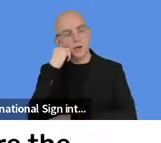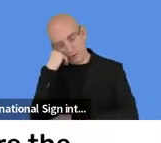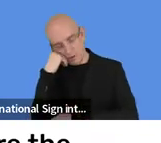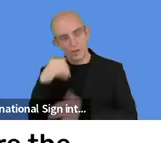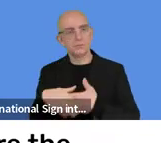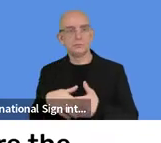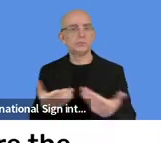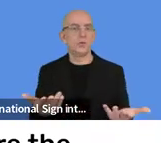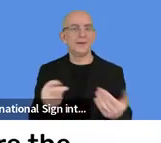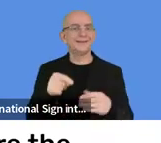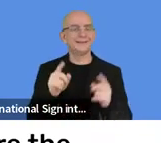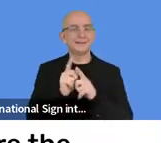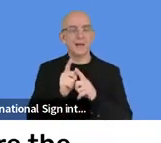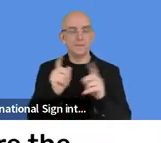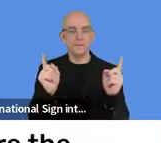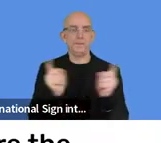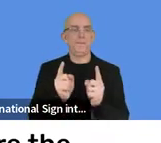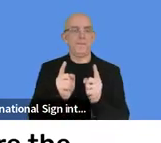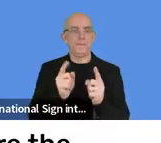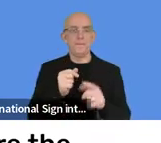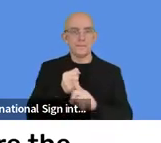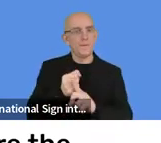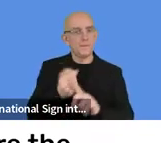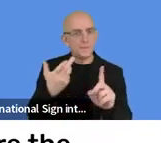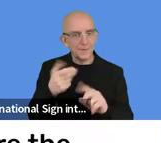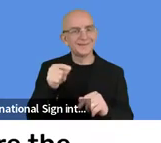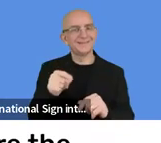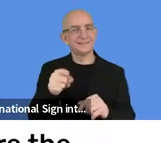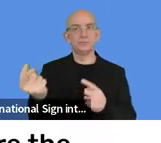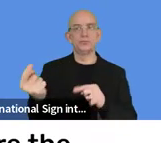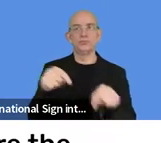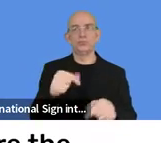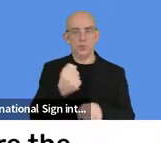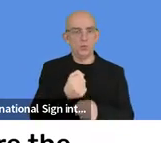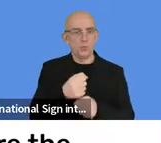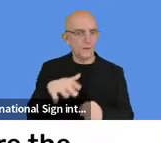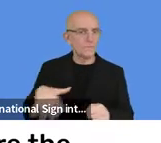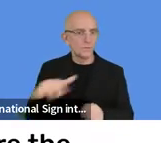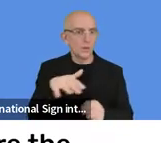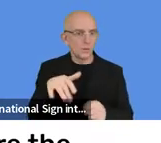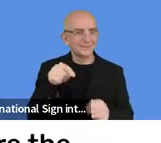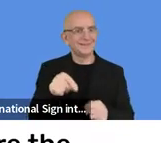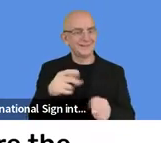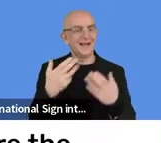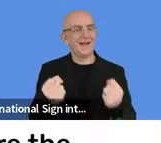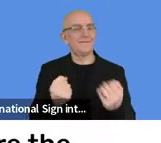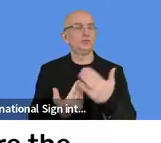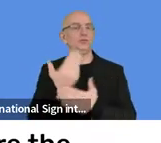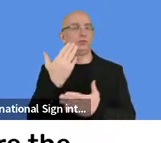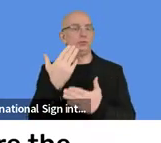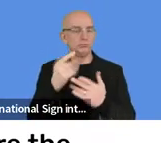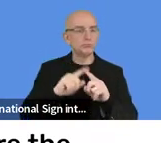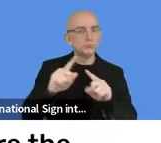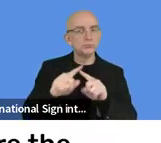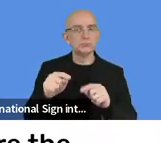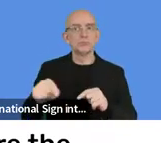L, look at the market. If you understand your market, you'll see where the problems are and you will be able to create value solving them.